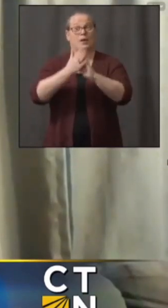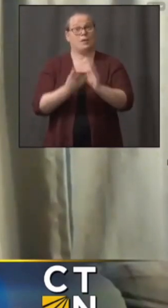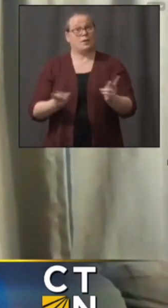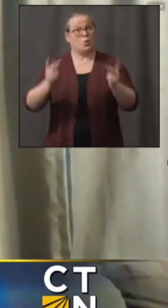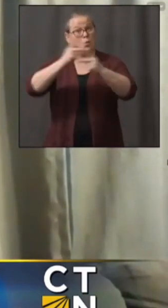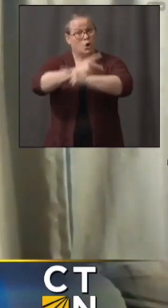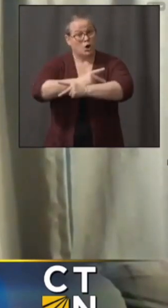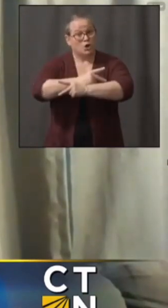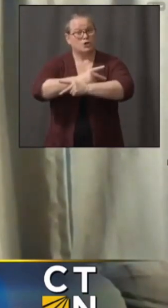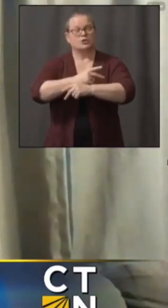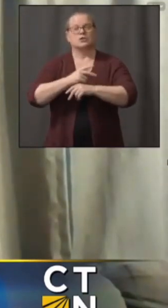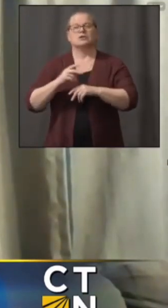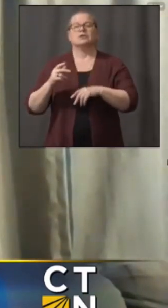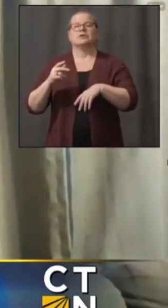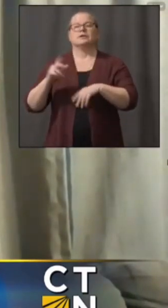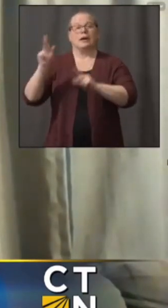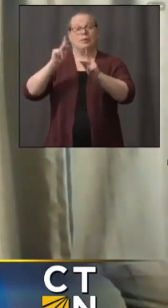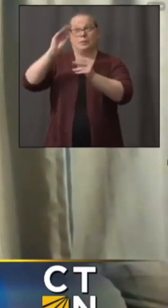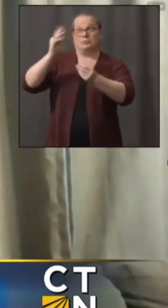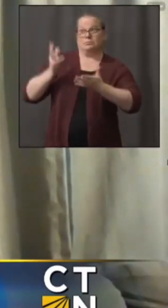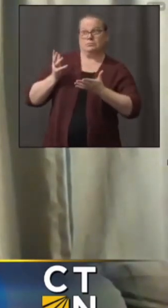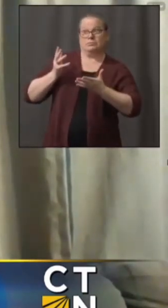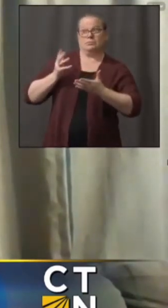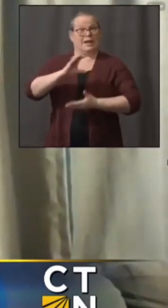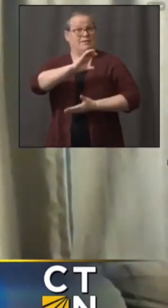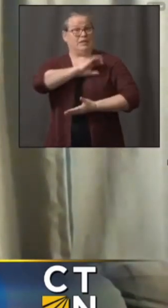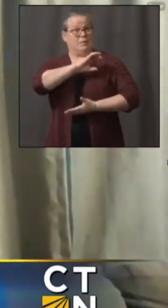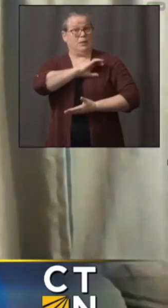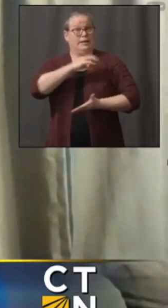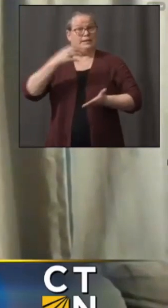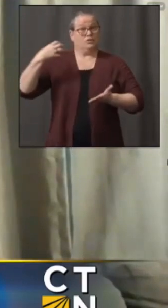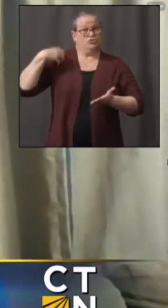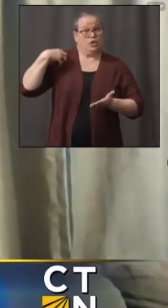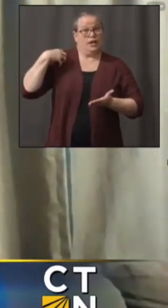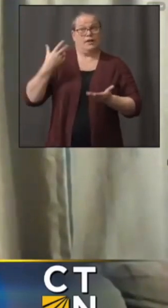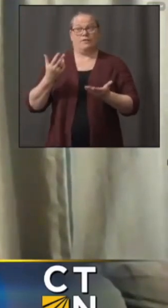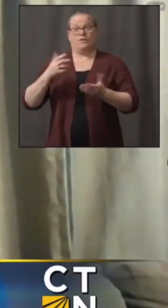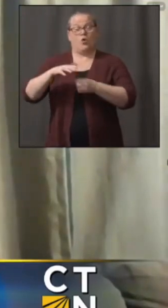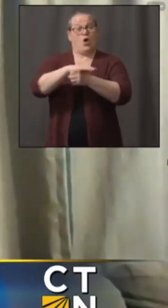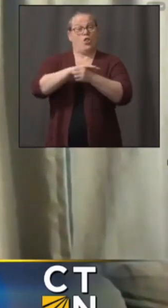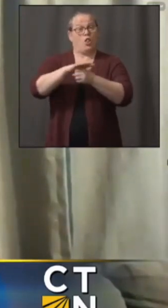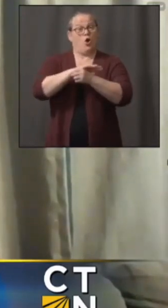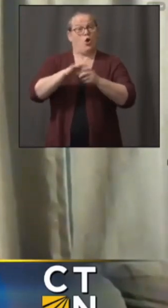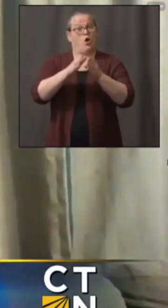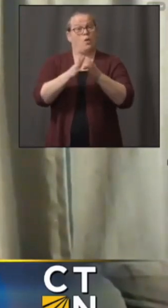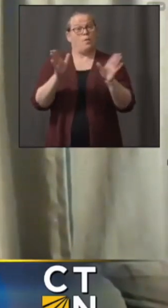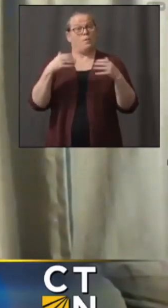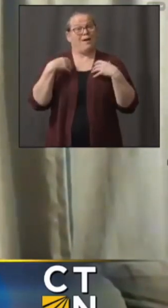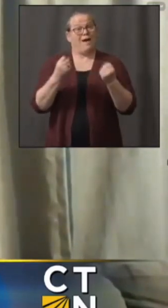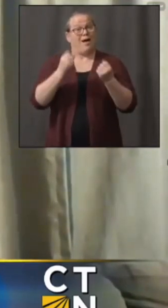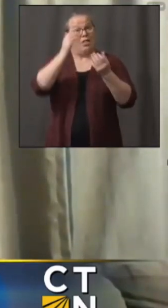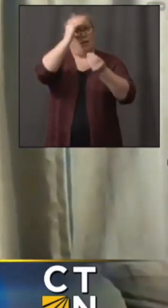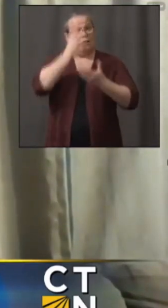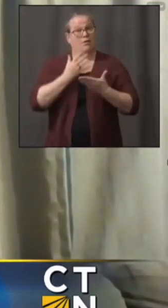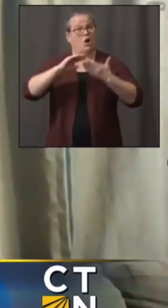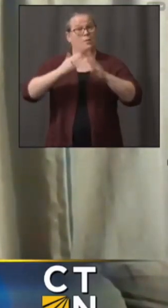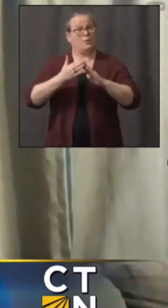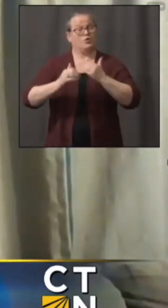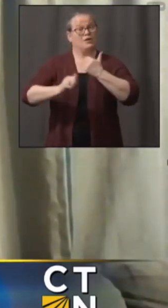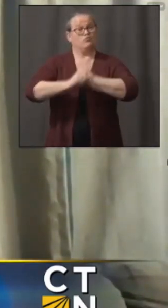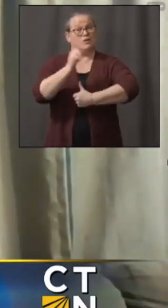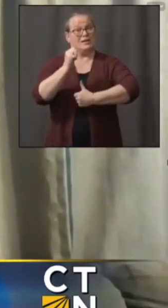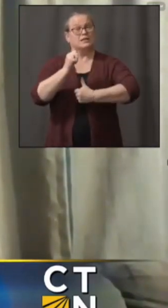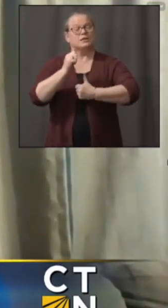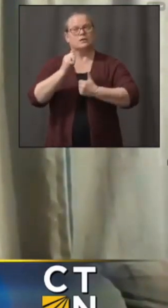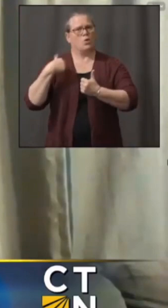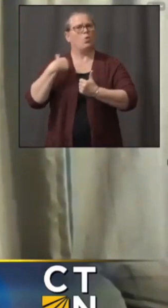chief or a director of local health says our community is really at risk because of this activity, that's where we've realized we need to step it up to the